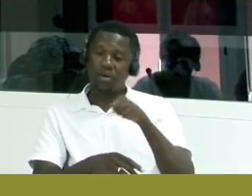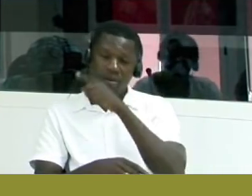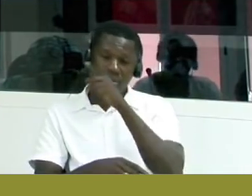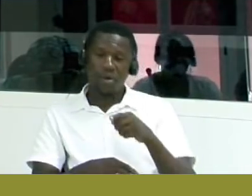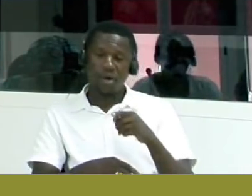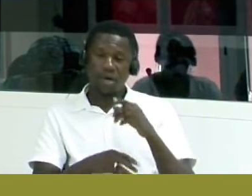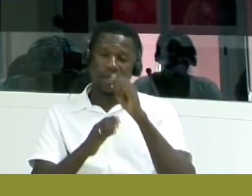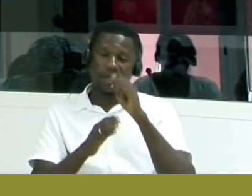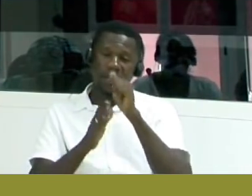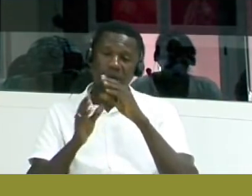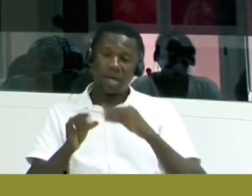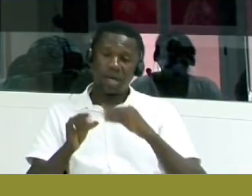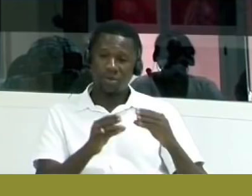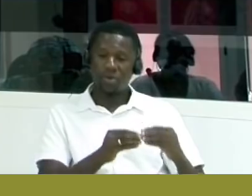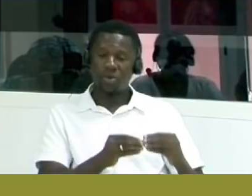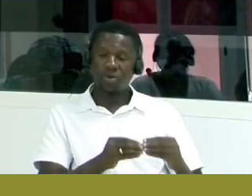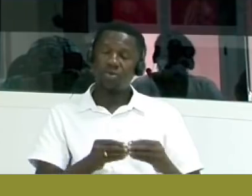And